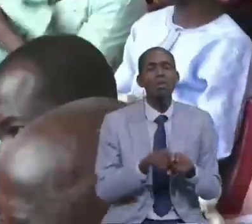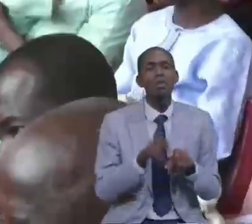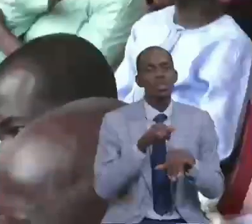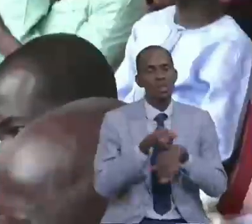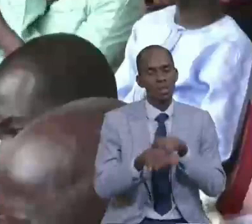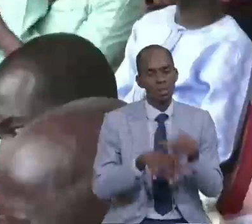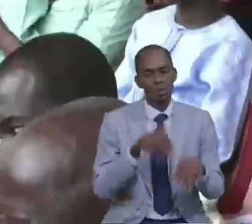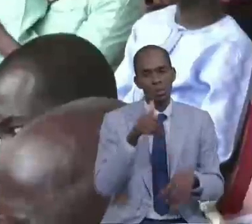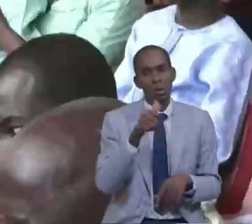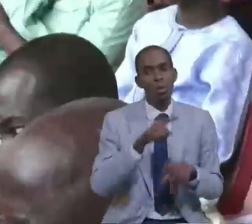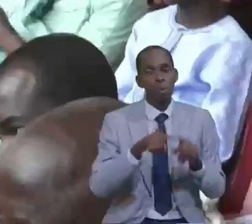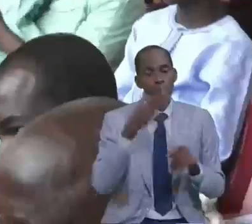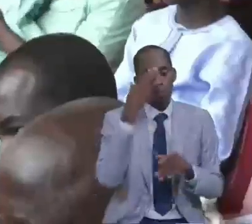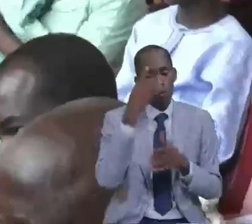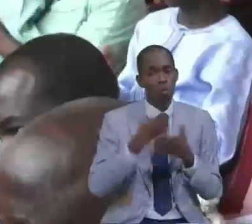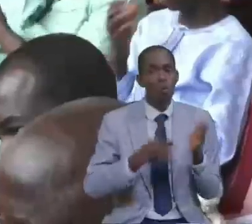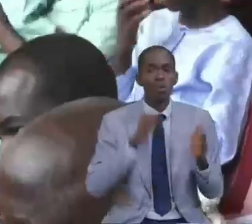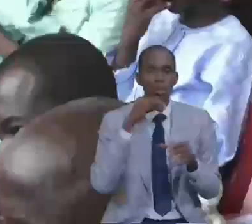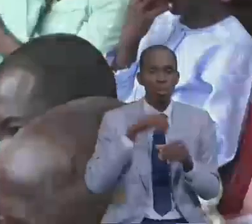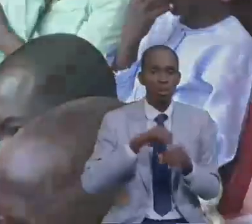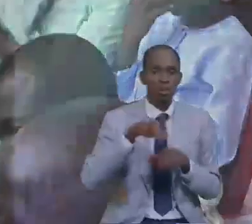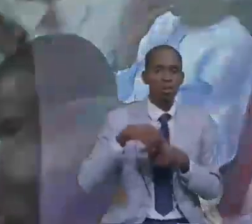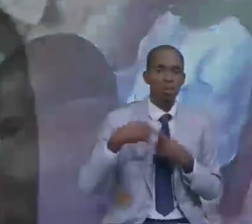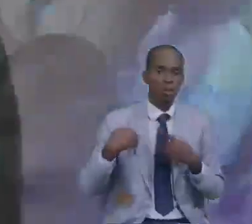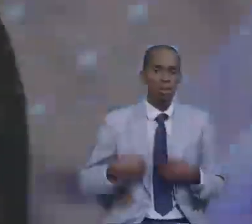we're sanctified, we have